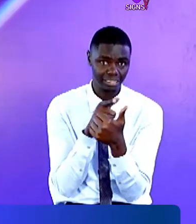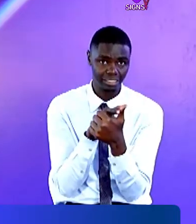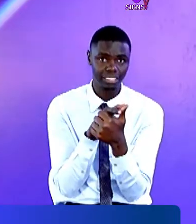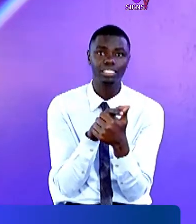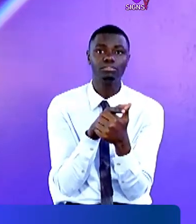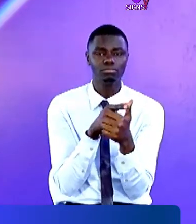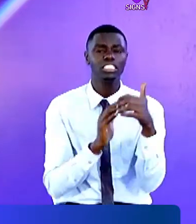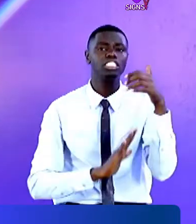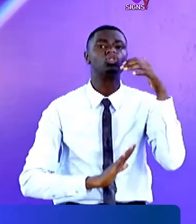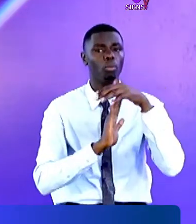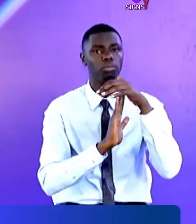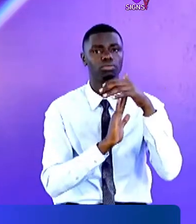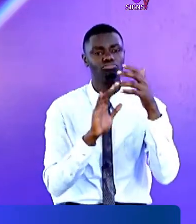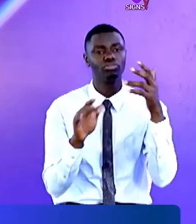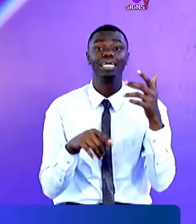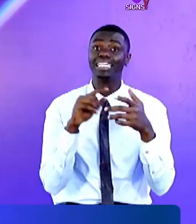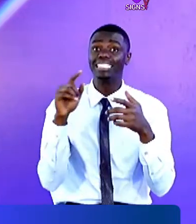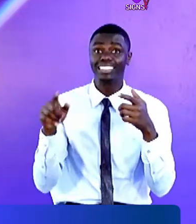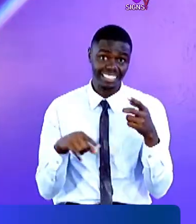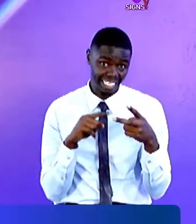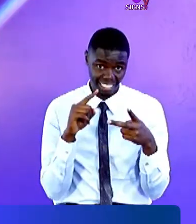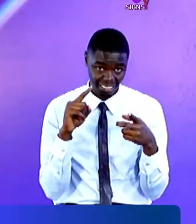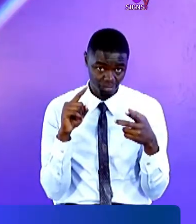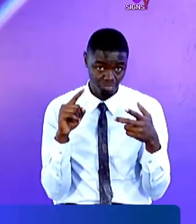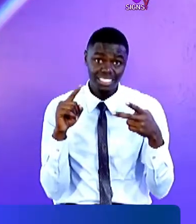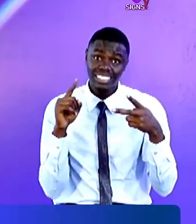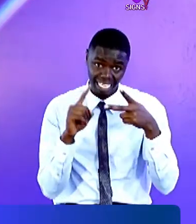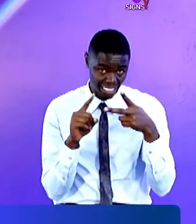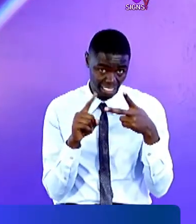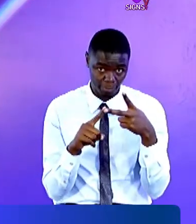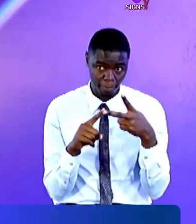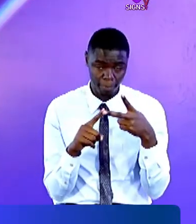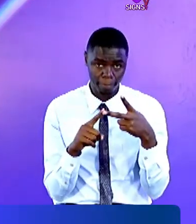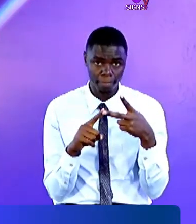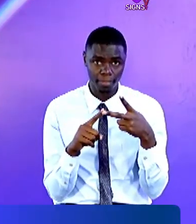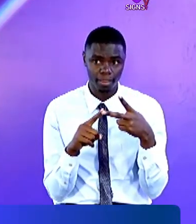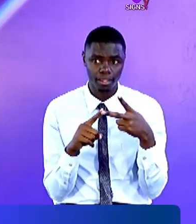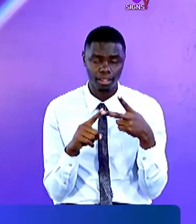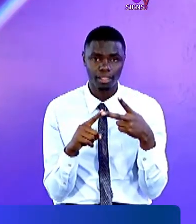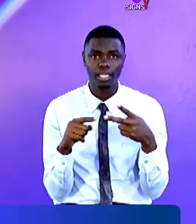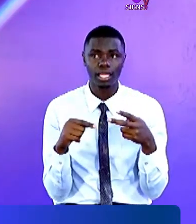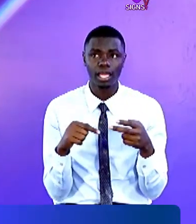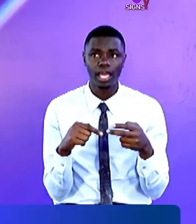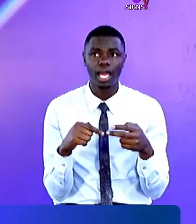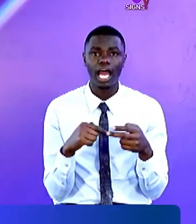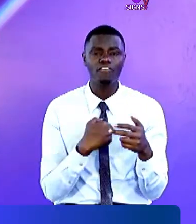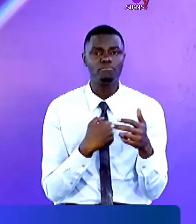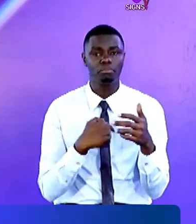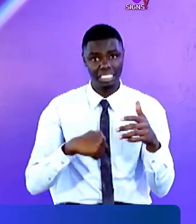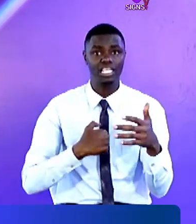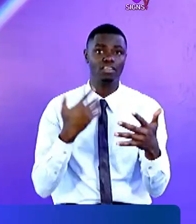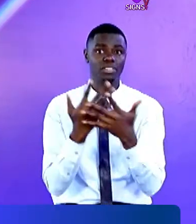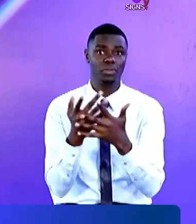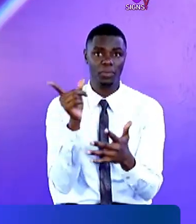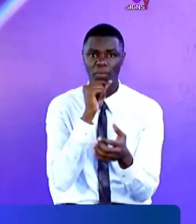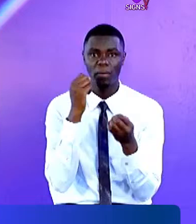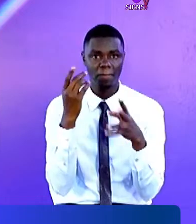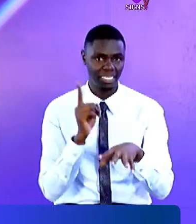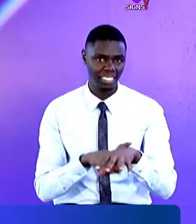is on top of the rest. Secondly, I've been on the street, Alan. I've been arrested